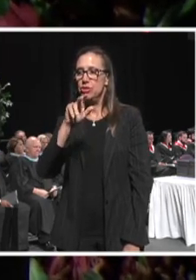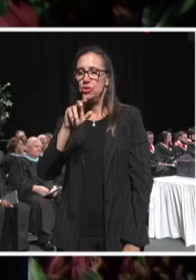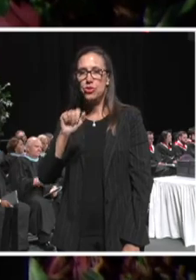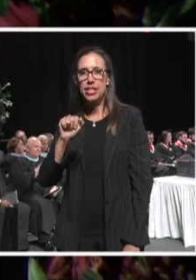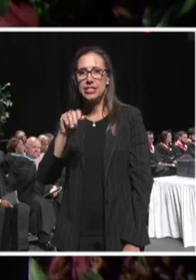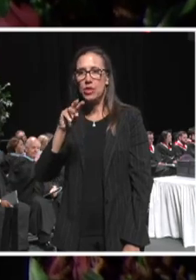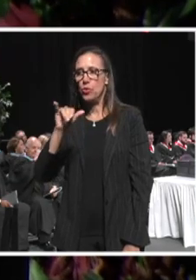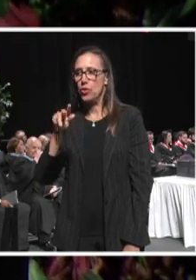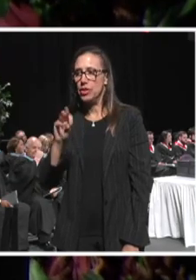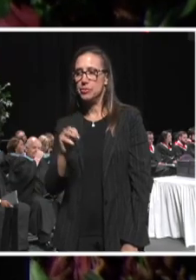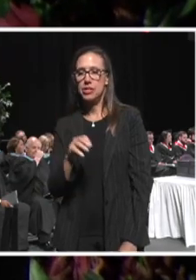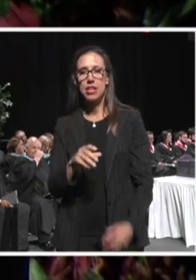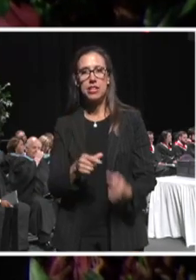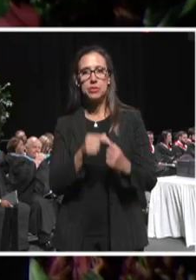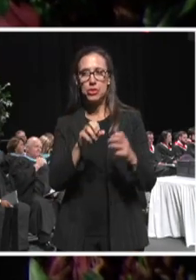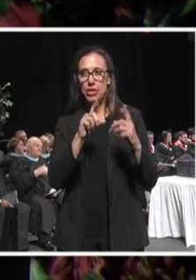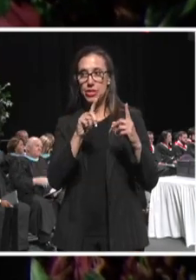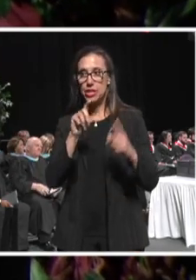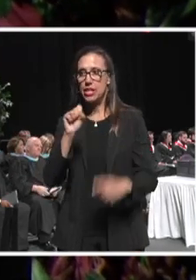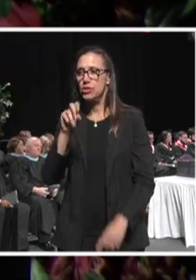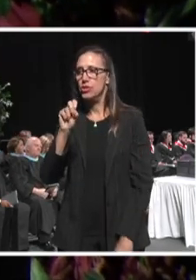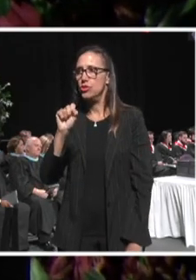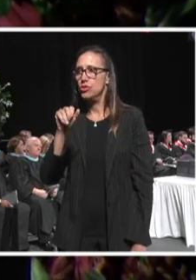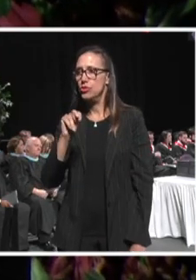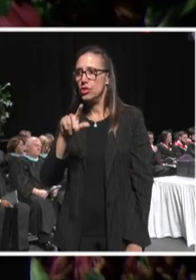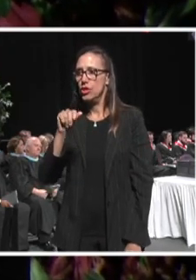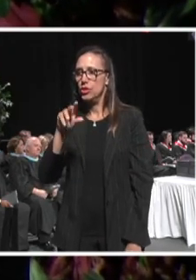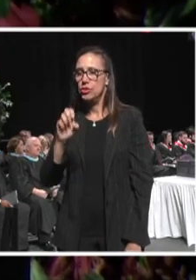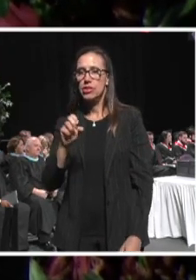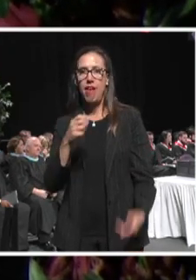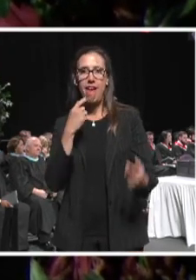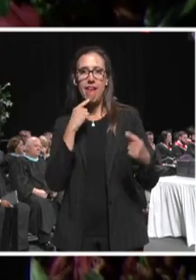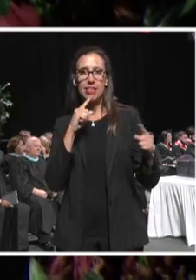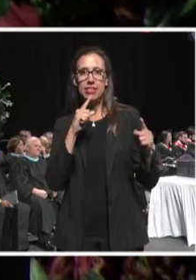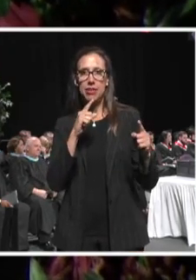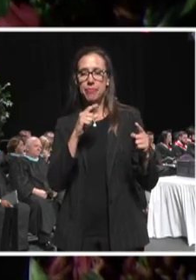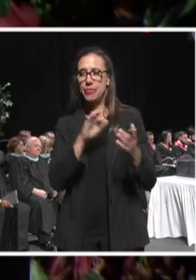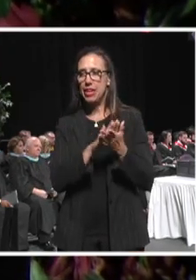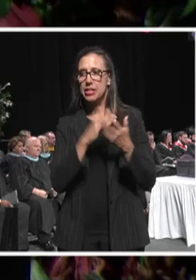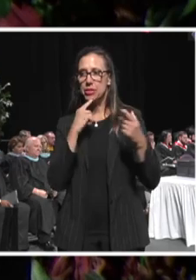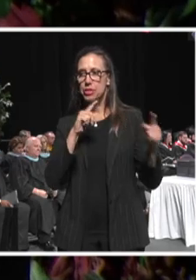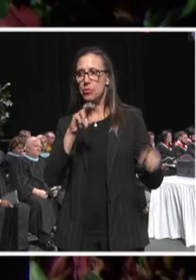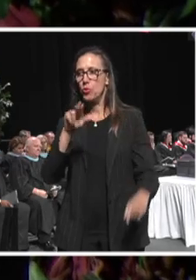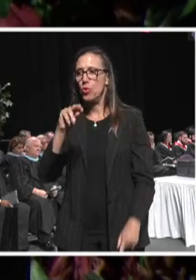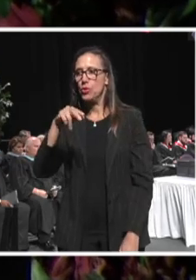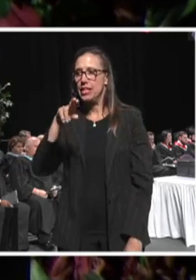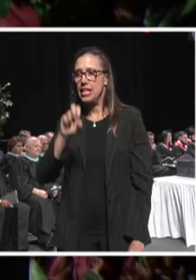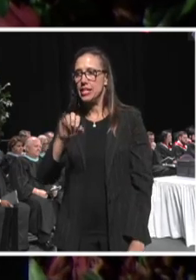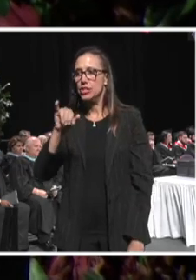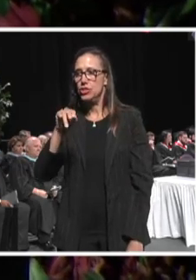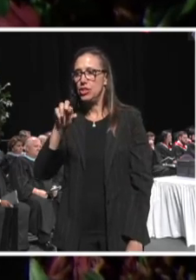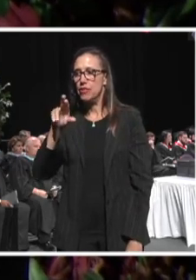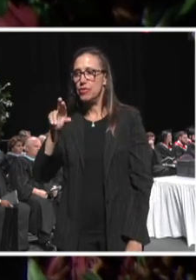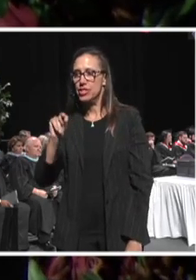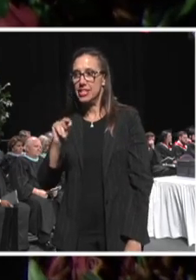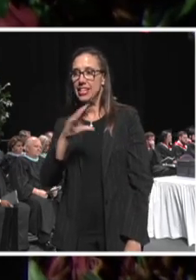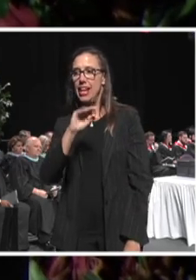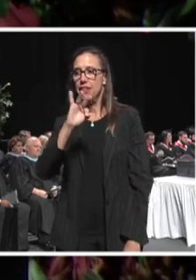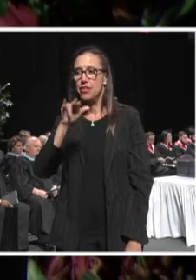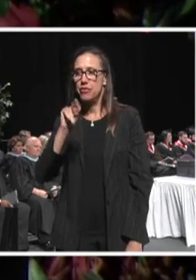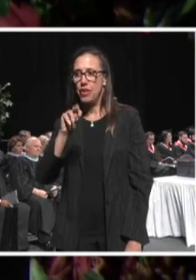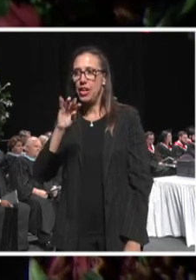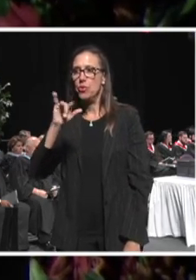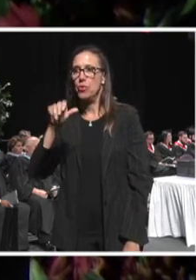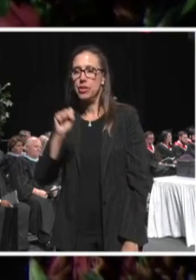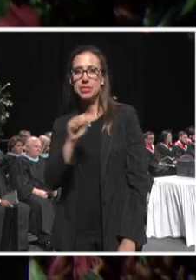Education Coordinator, Susan Luce. Academic Achievement Specialist, Ronique Jefferson, Fran Williams. DI